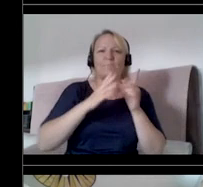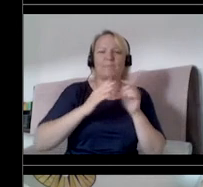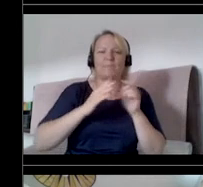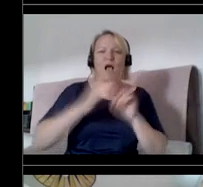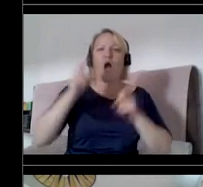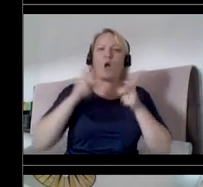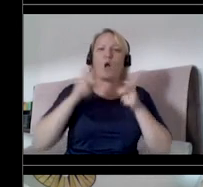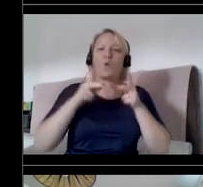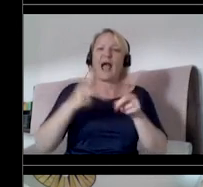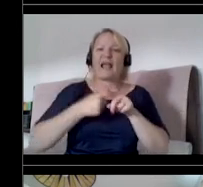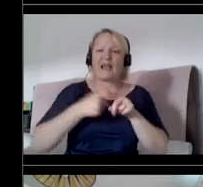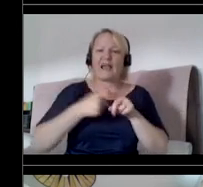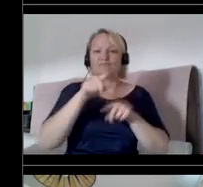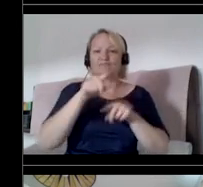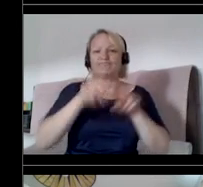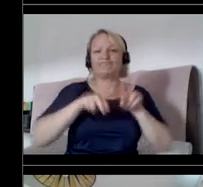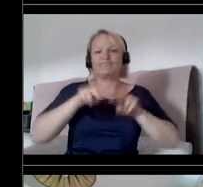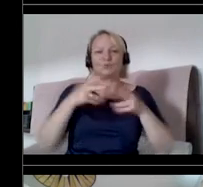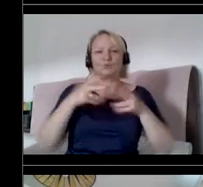be moderating today's webinar.